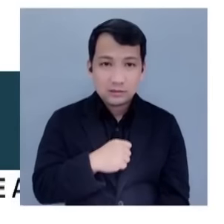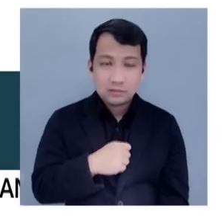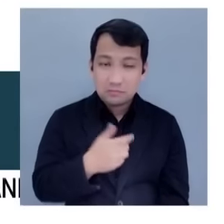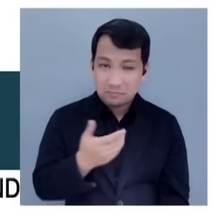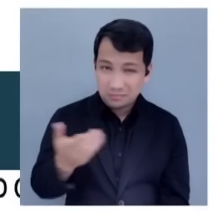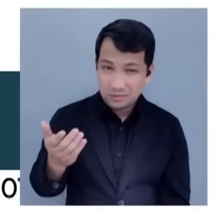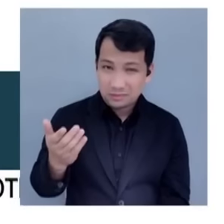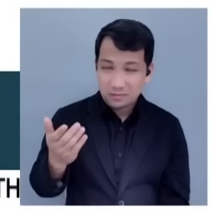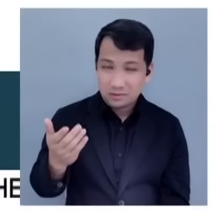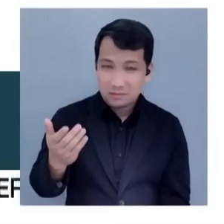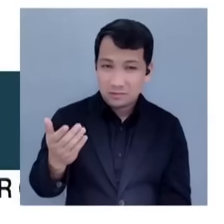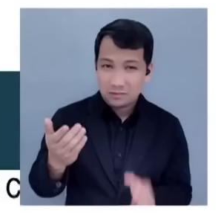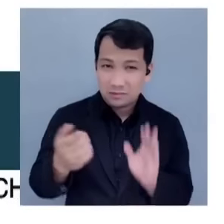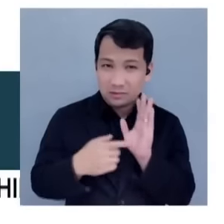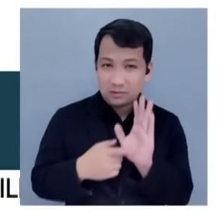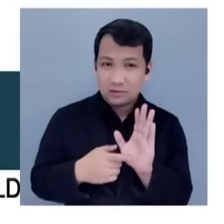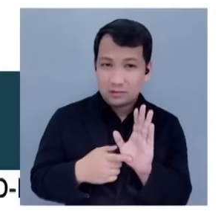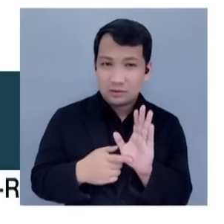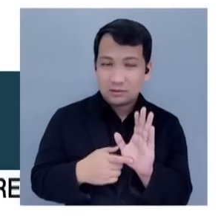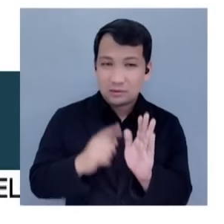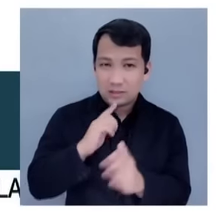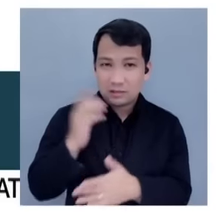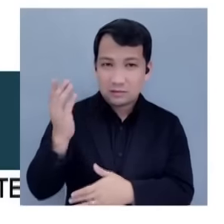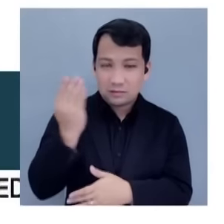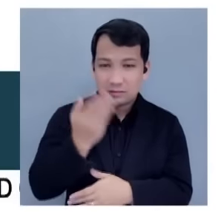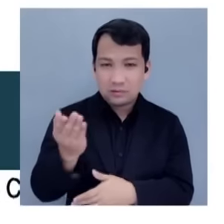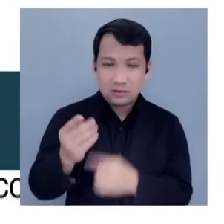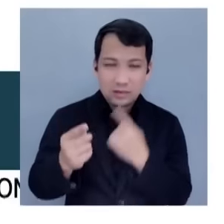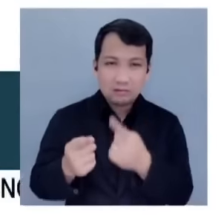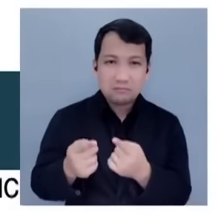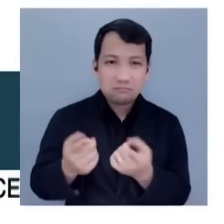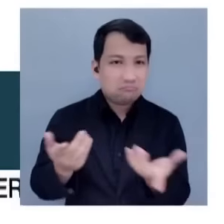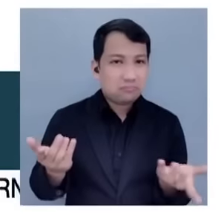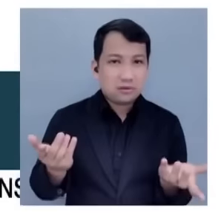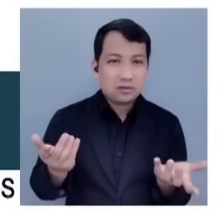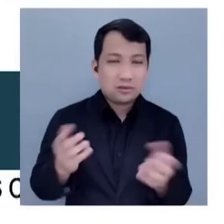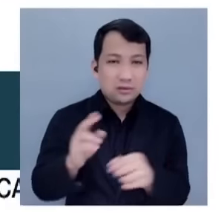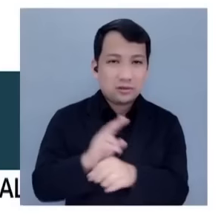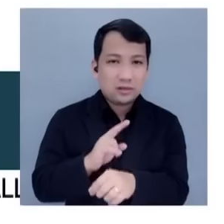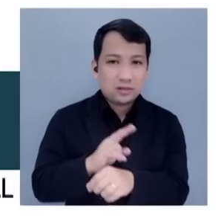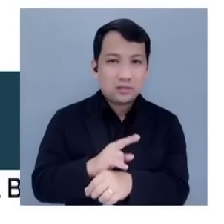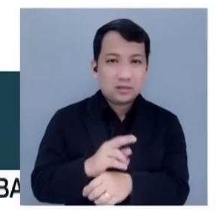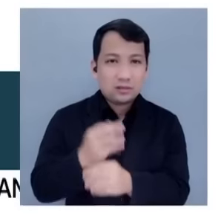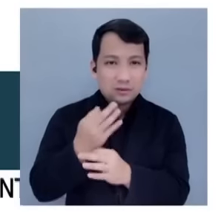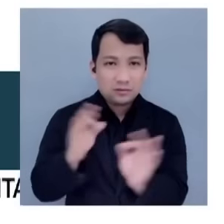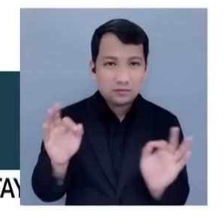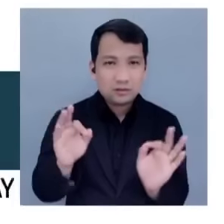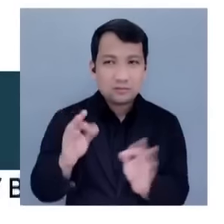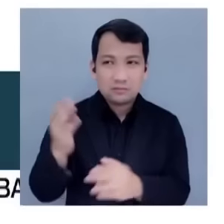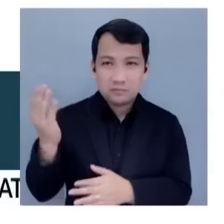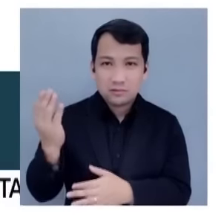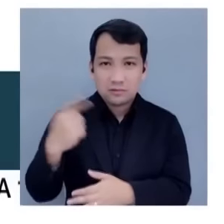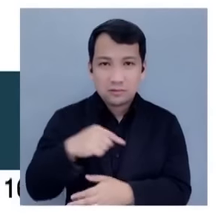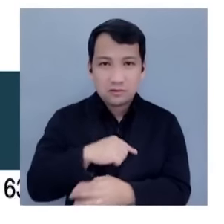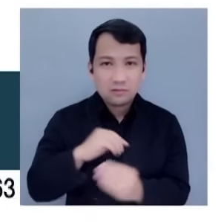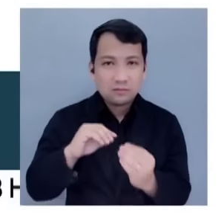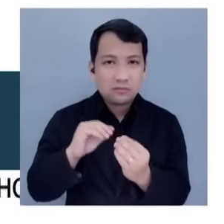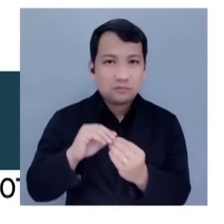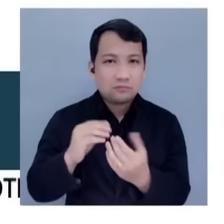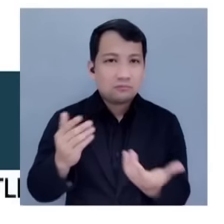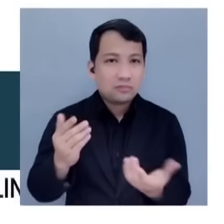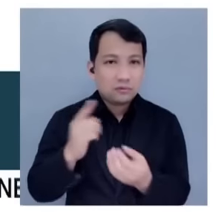tramples upon free speech. What do you say to that? They're using free speech to do whatever it is to do more harm. What do you say to